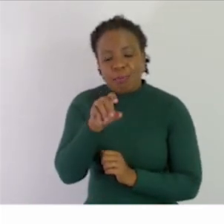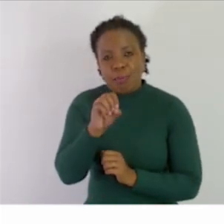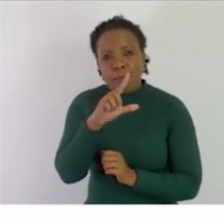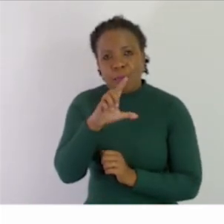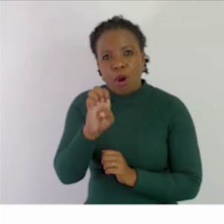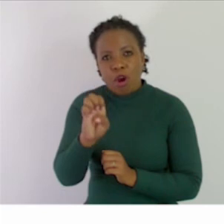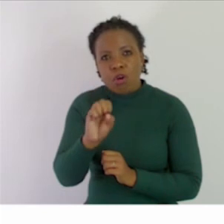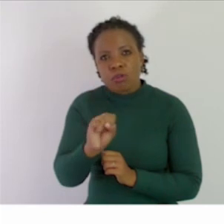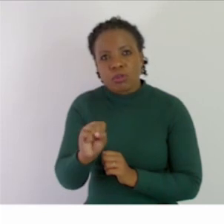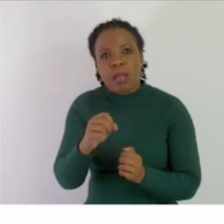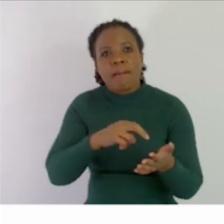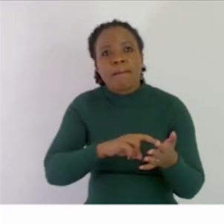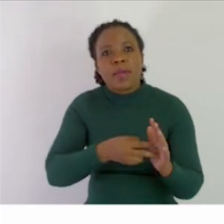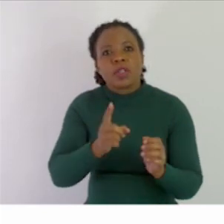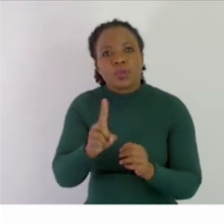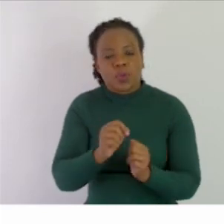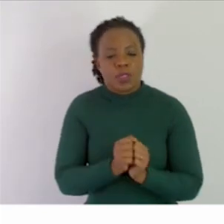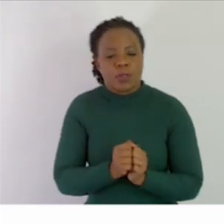noun you can find in the story.